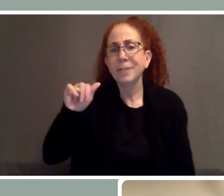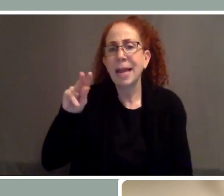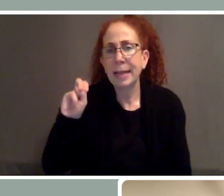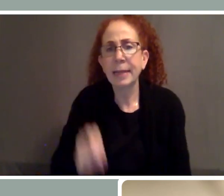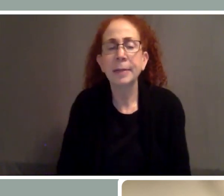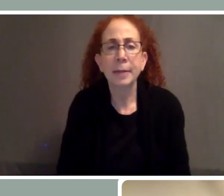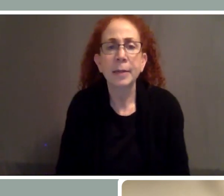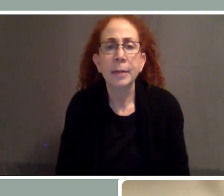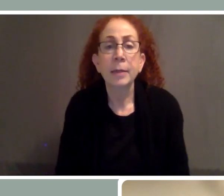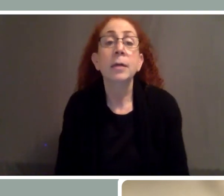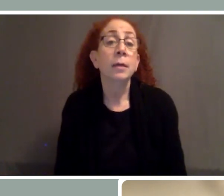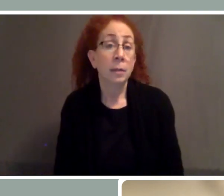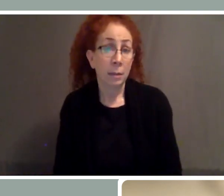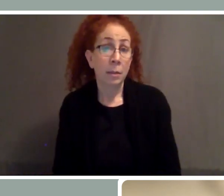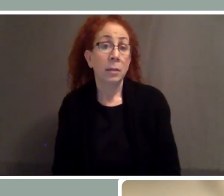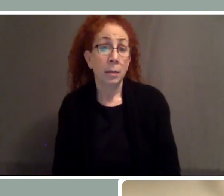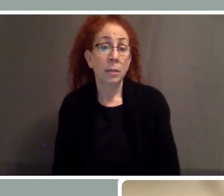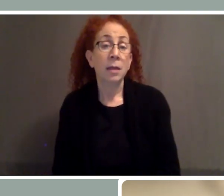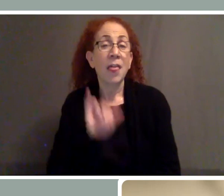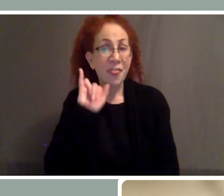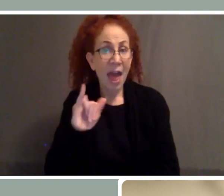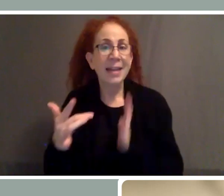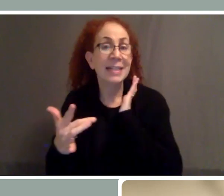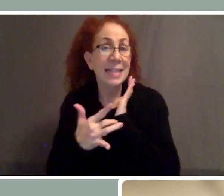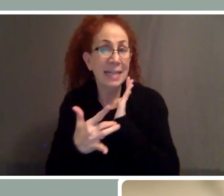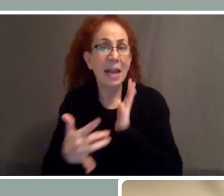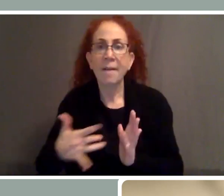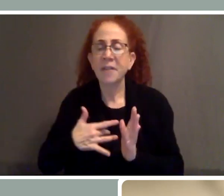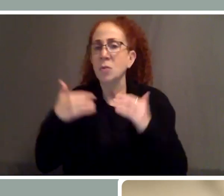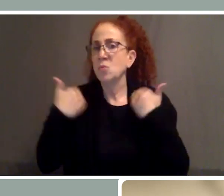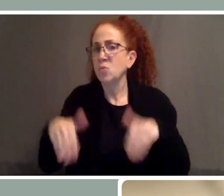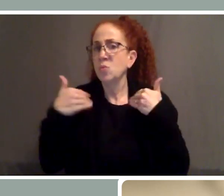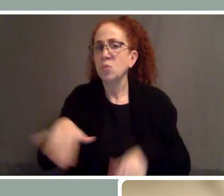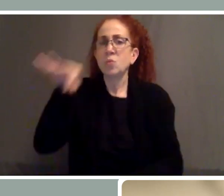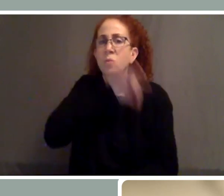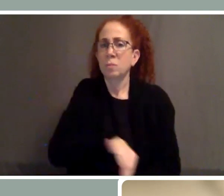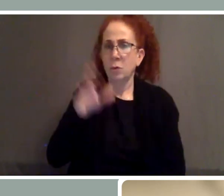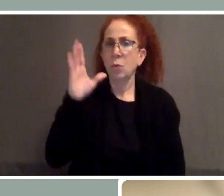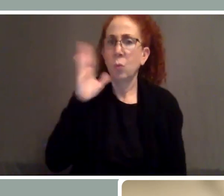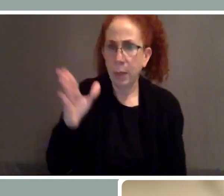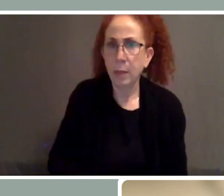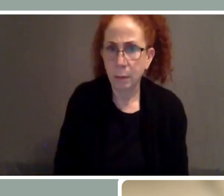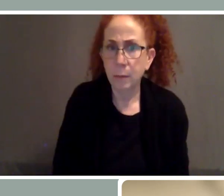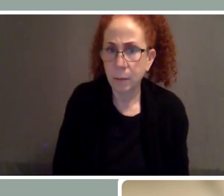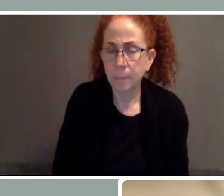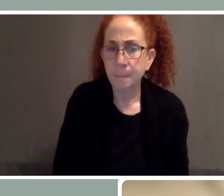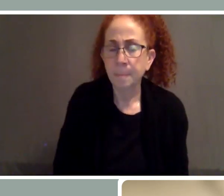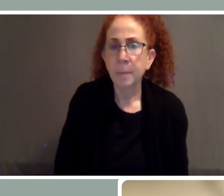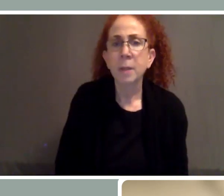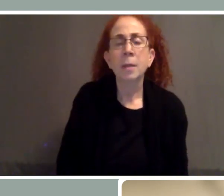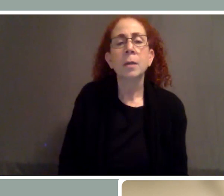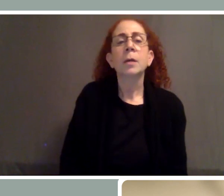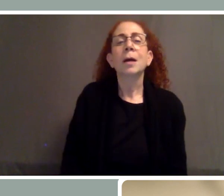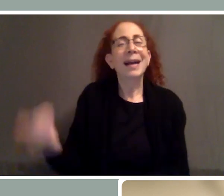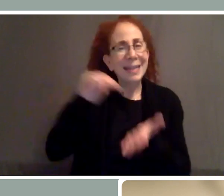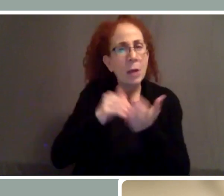So that is a technique that I think is going to be incredibly useful, okay? Because one of the things that we're trying to,